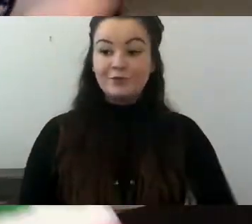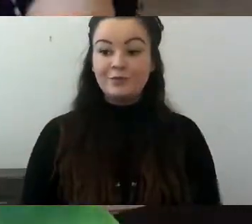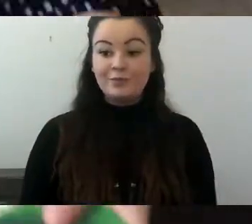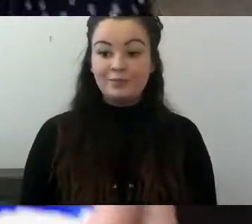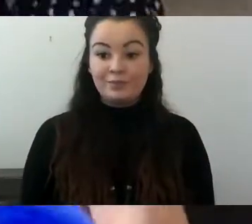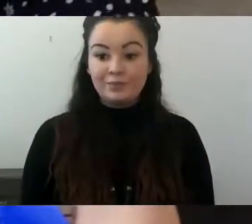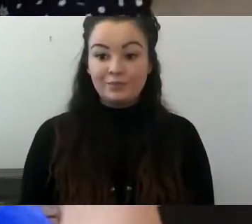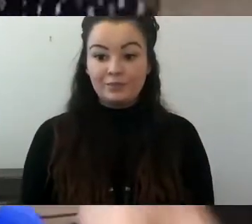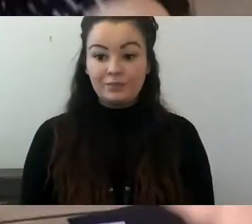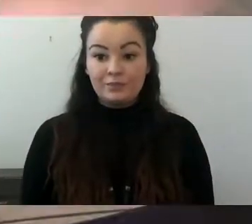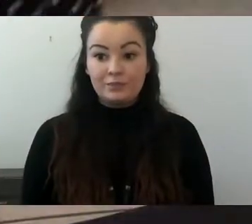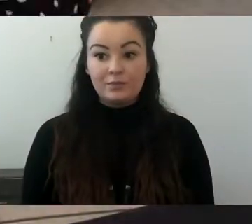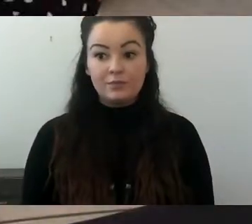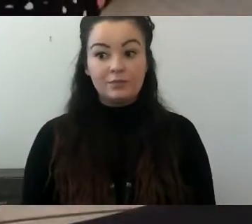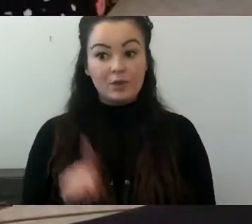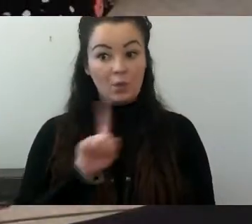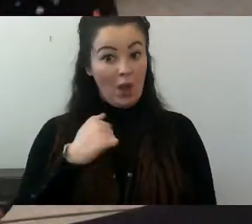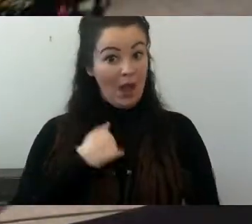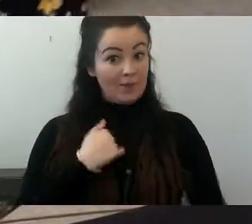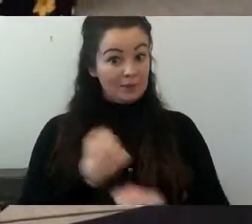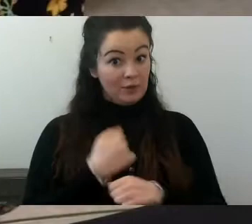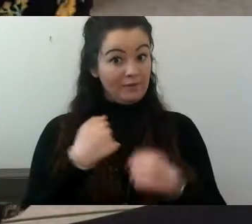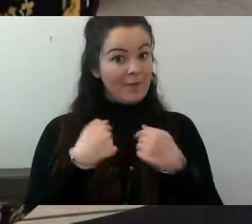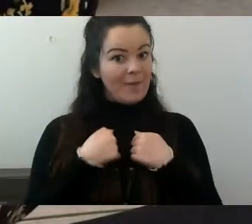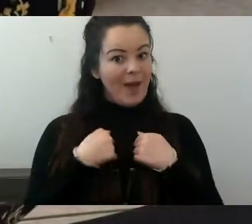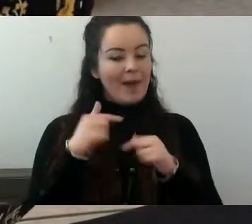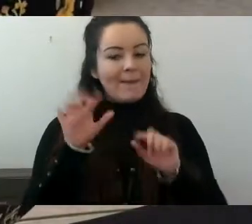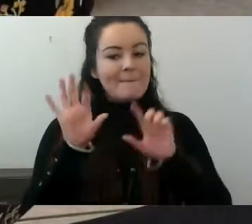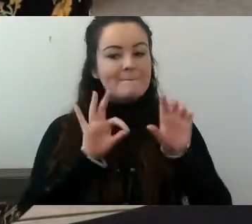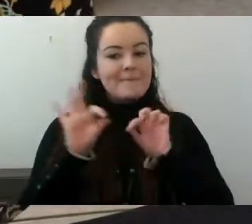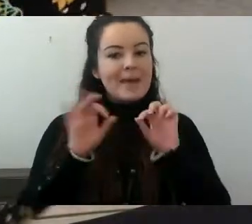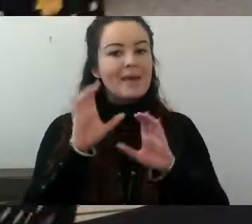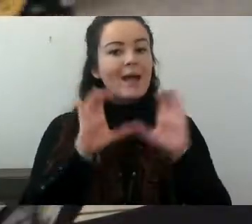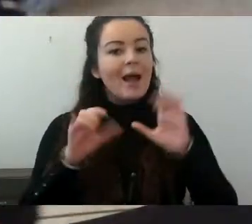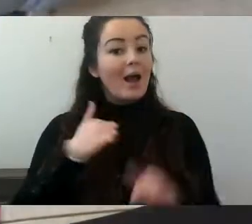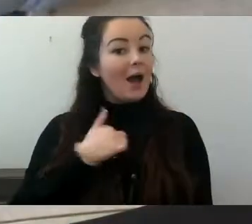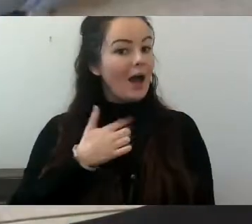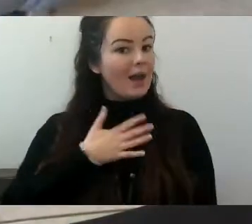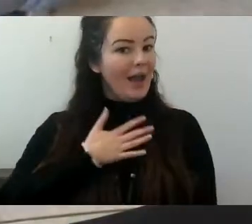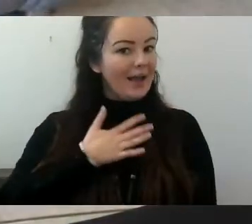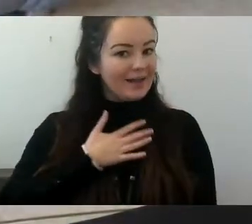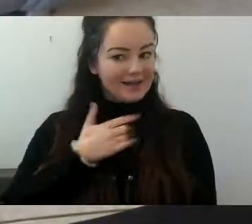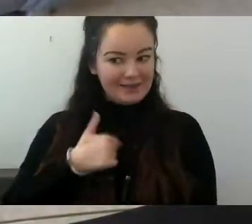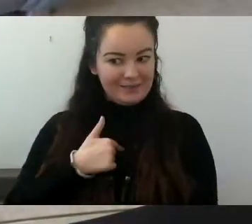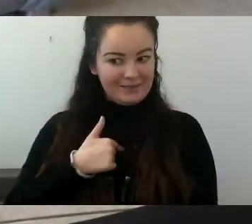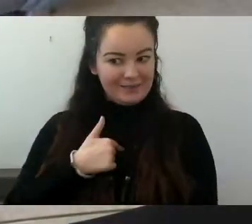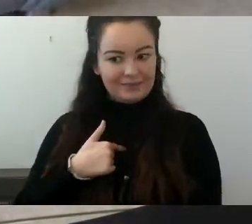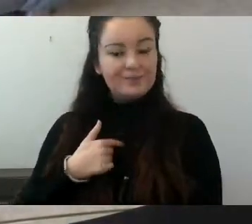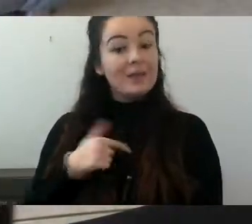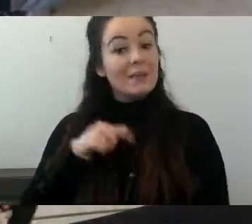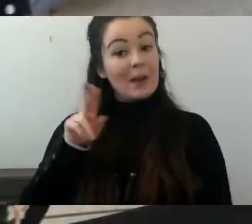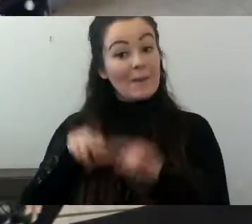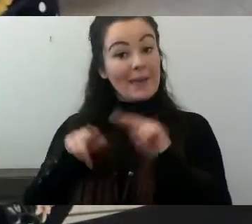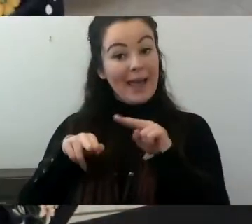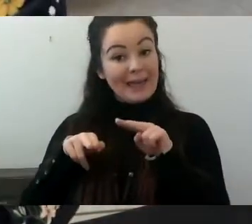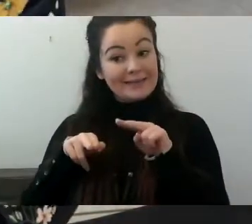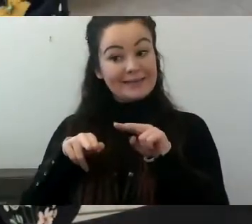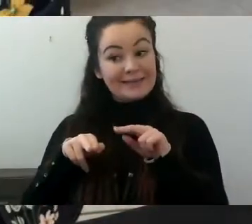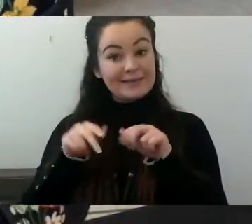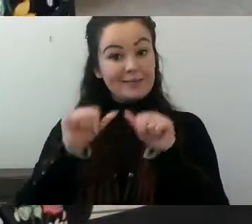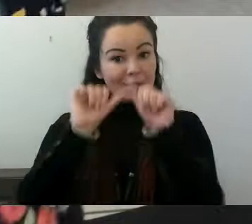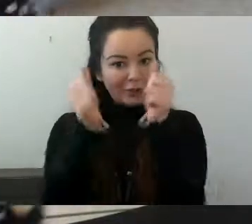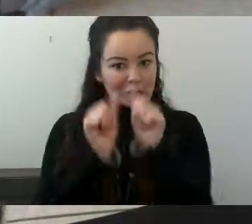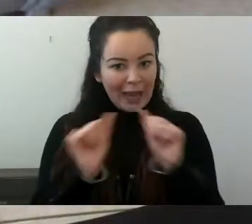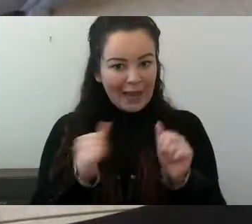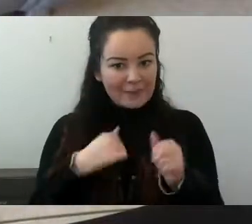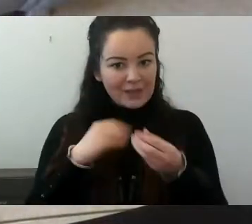start. And what I'm going to do with mine, I'm just going to choose some colours that I like and paint in